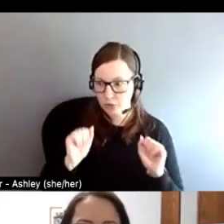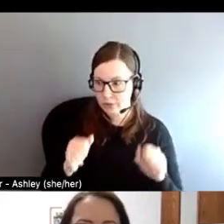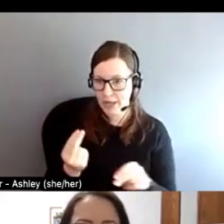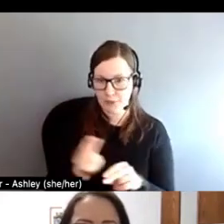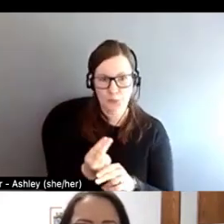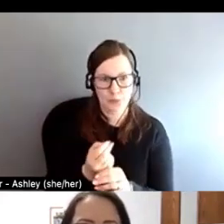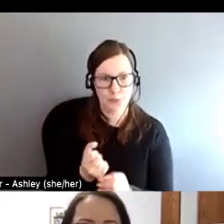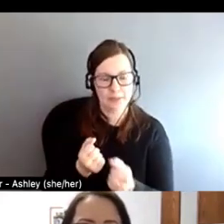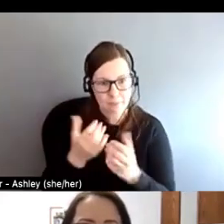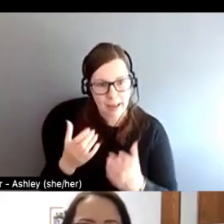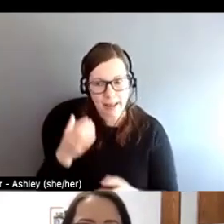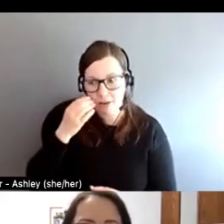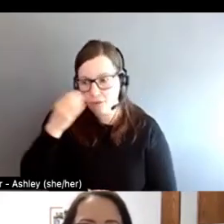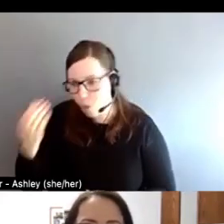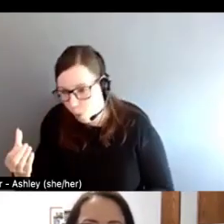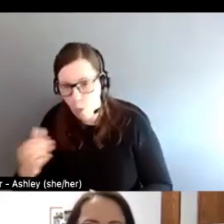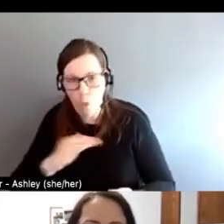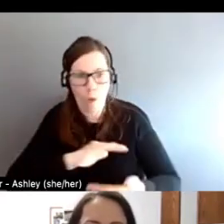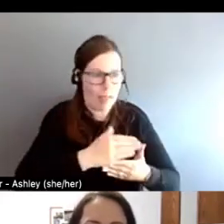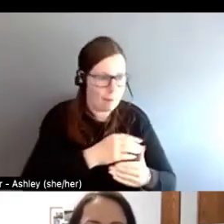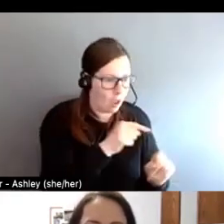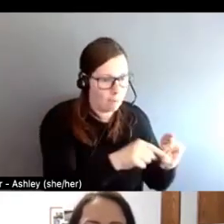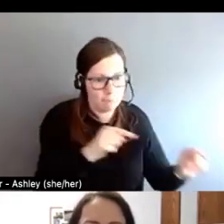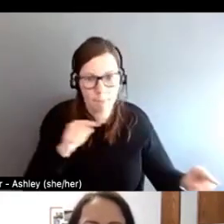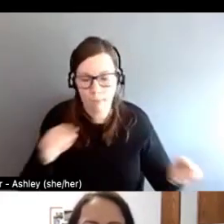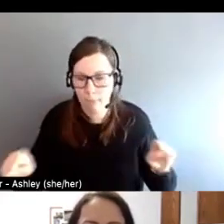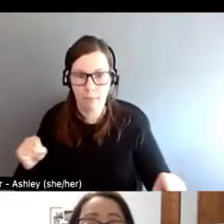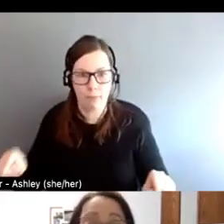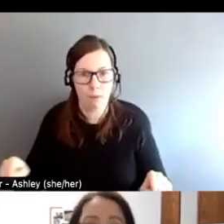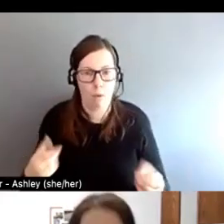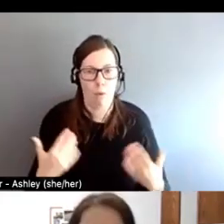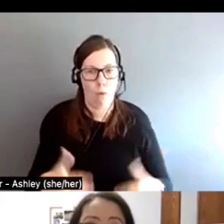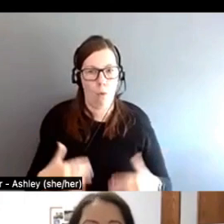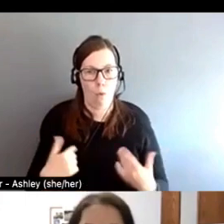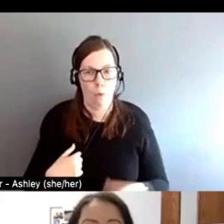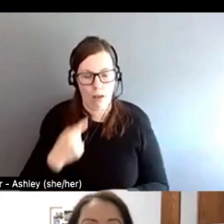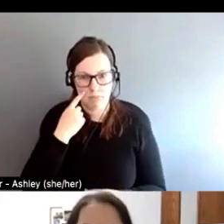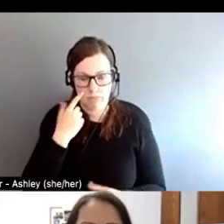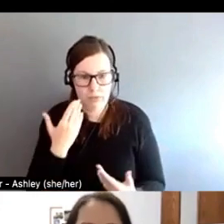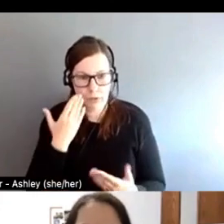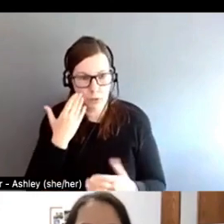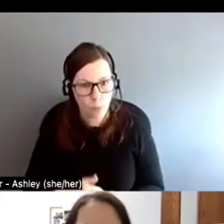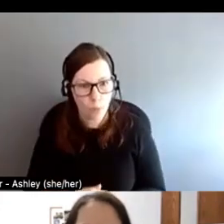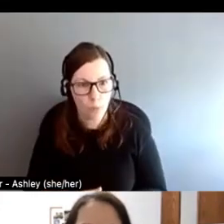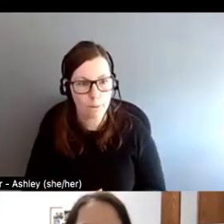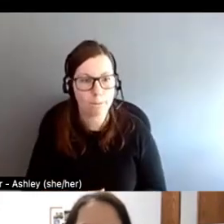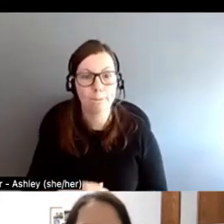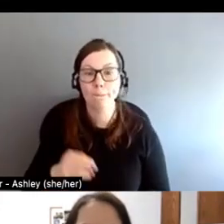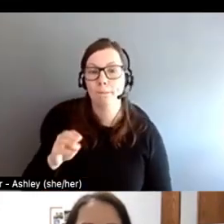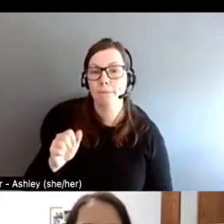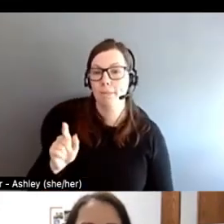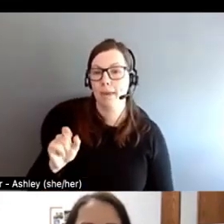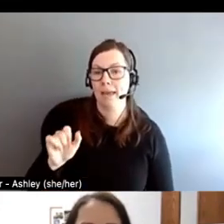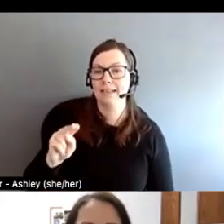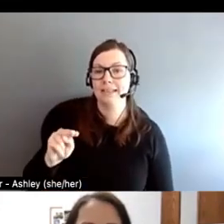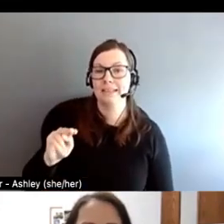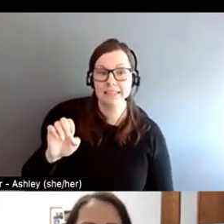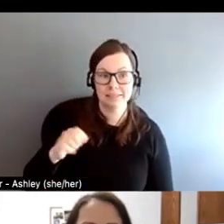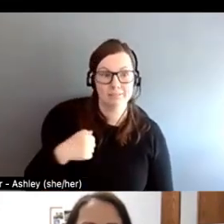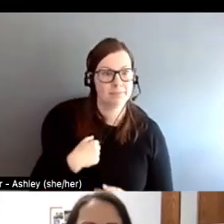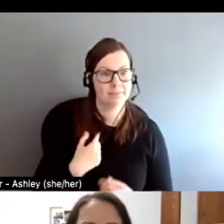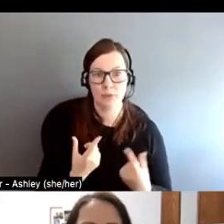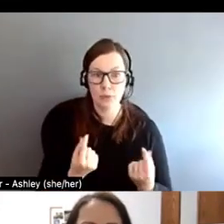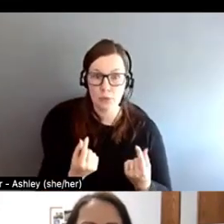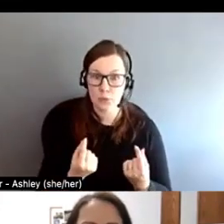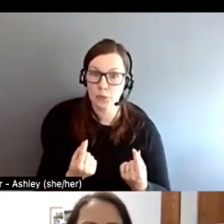my audio recordings are done on my cell phone, and then I move them into Canva. Wow,